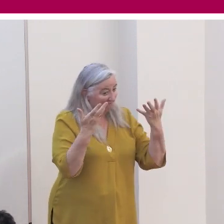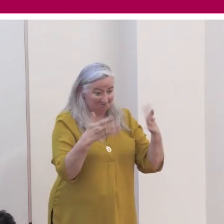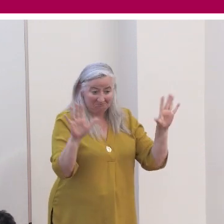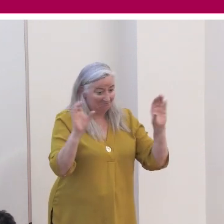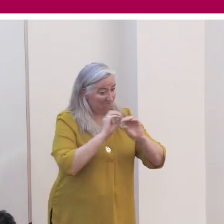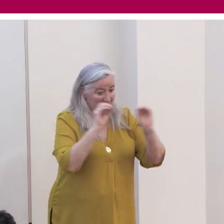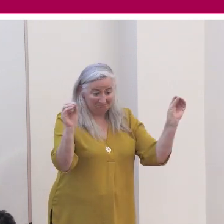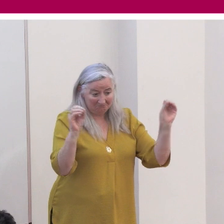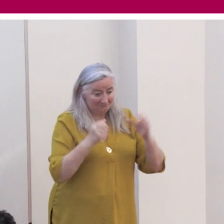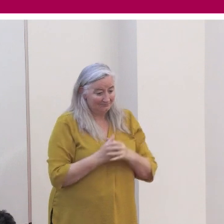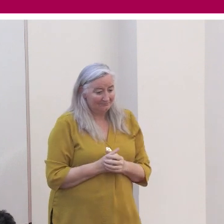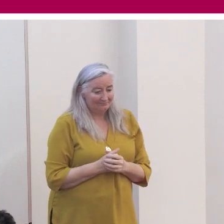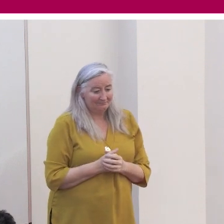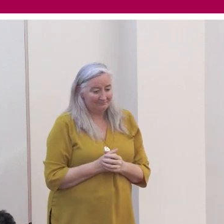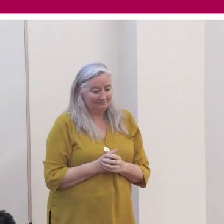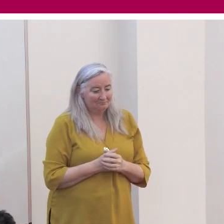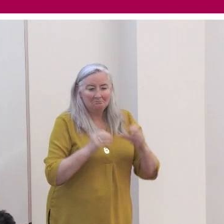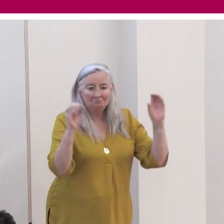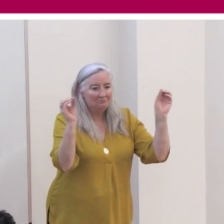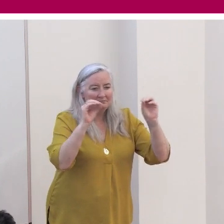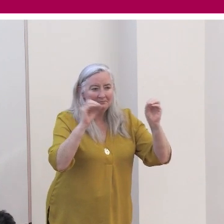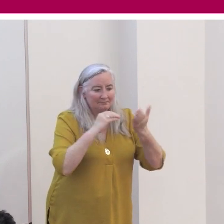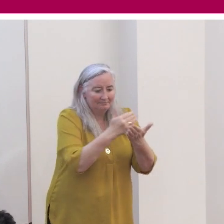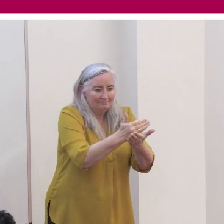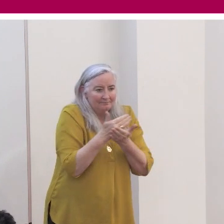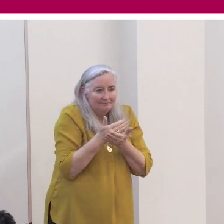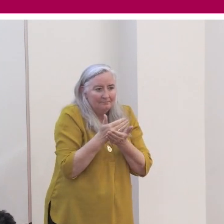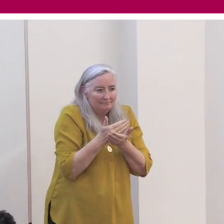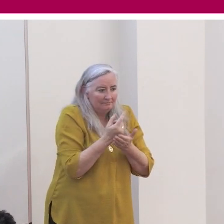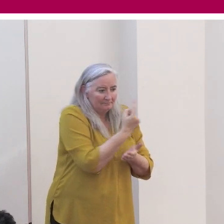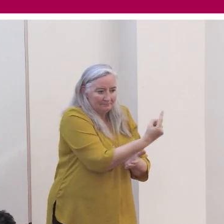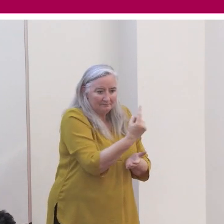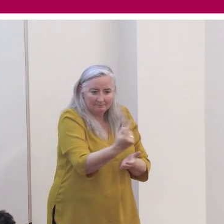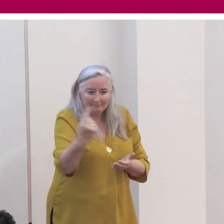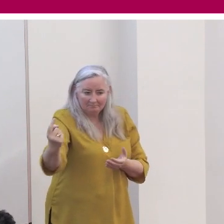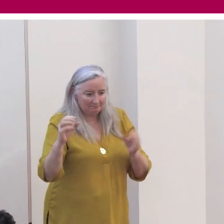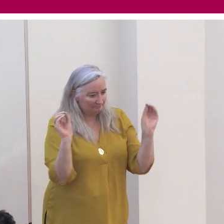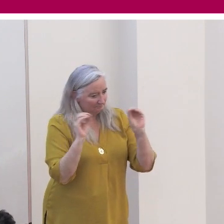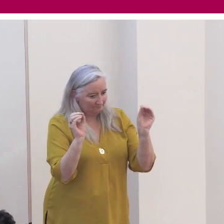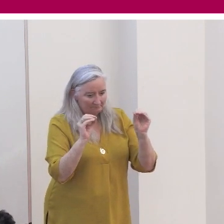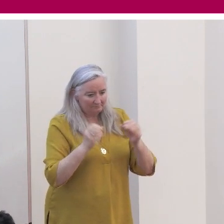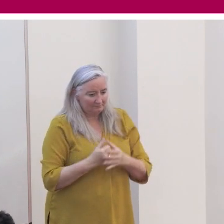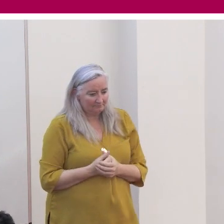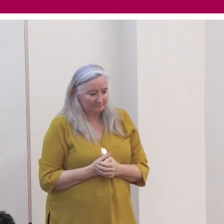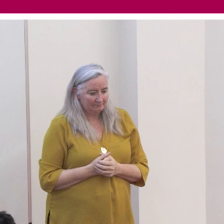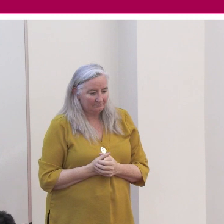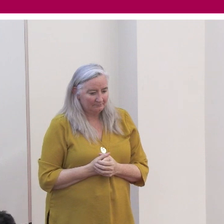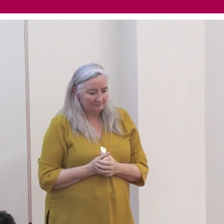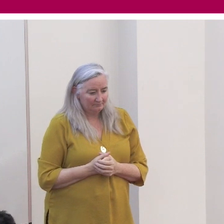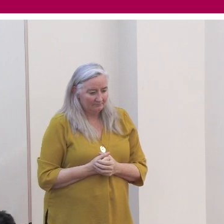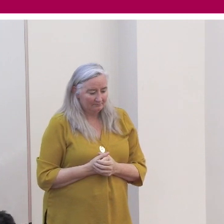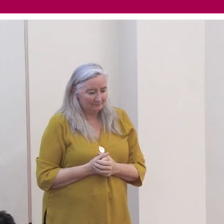be any form of individual assessment other than to determine their capacity to stand trial or even their